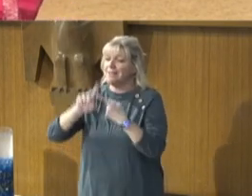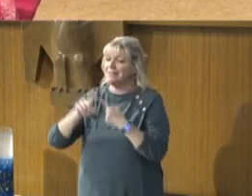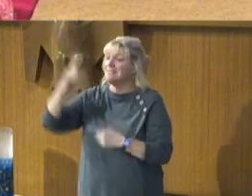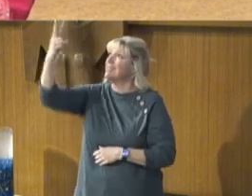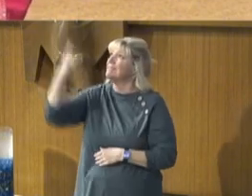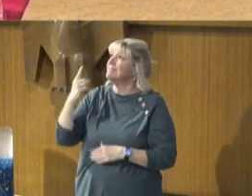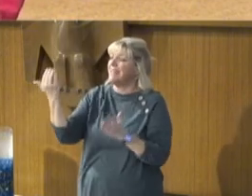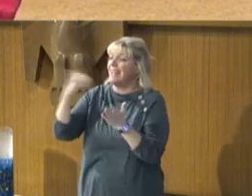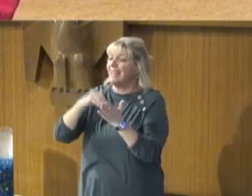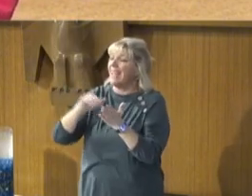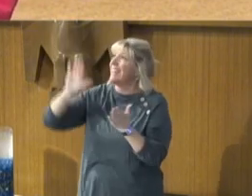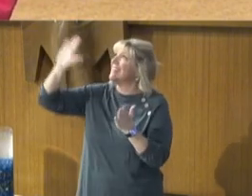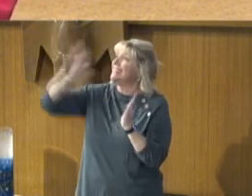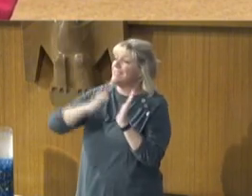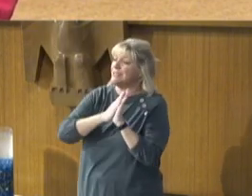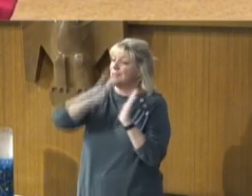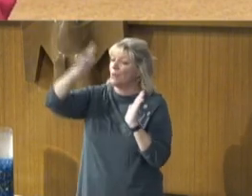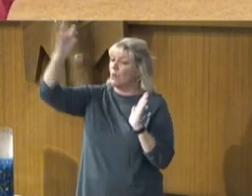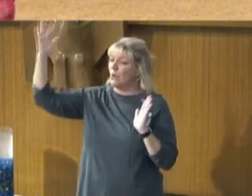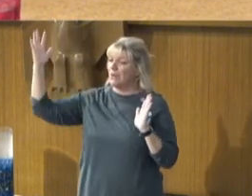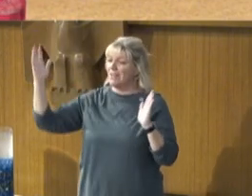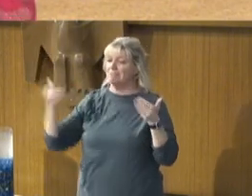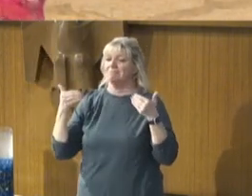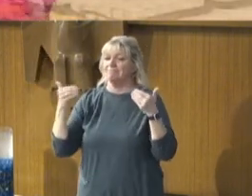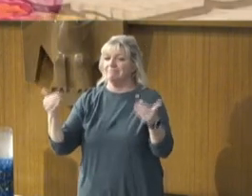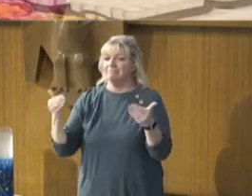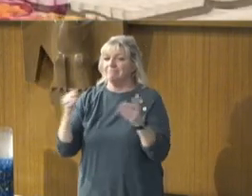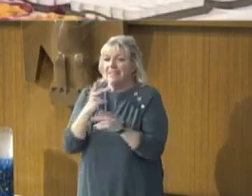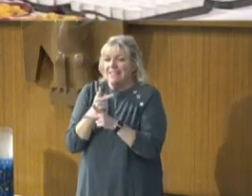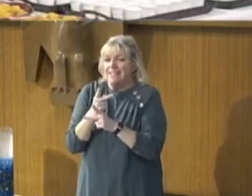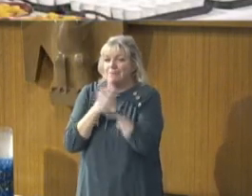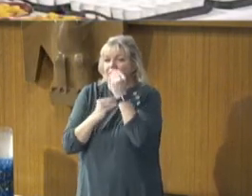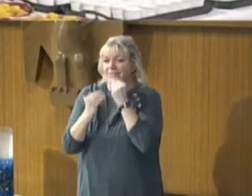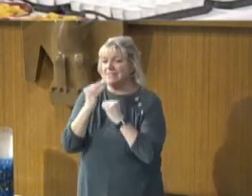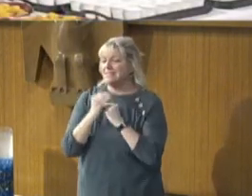to us in his glory. So let us keep this feast.